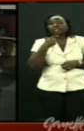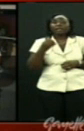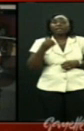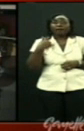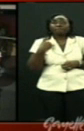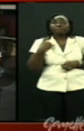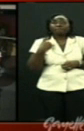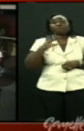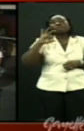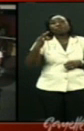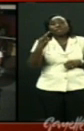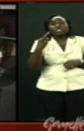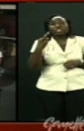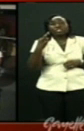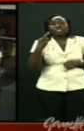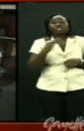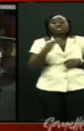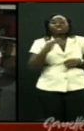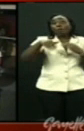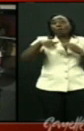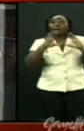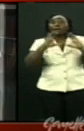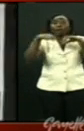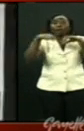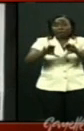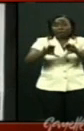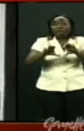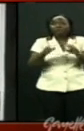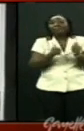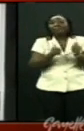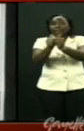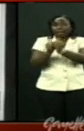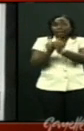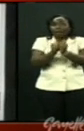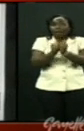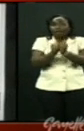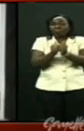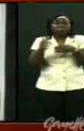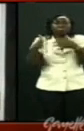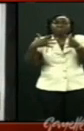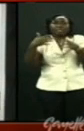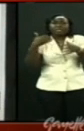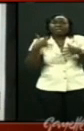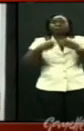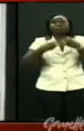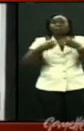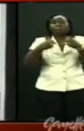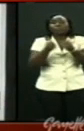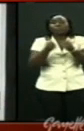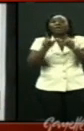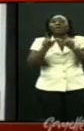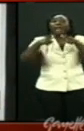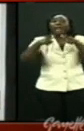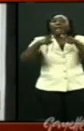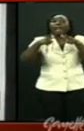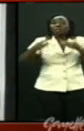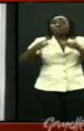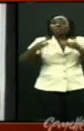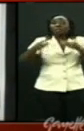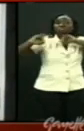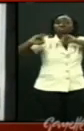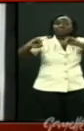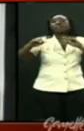very Caribbean in us all. And I think that even with that language barrier, the potential language barrier, we were really able to